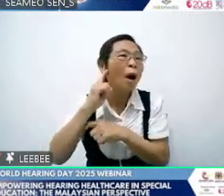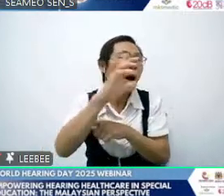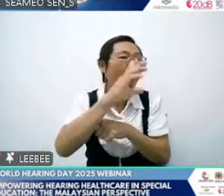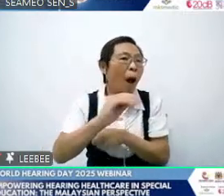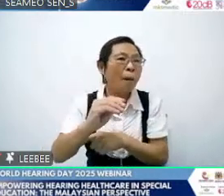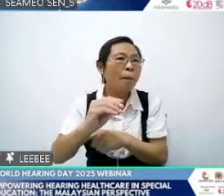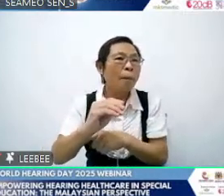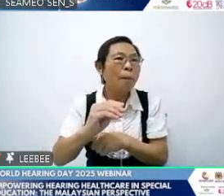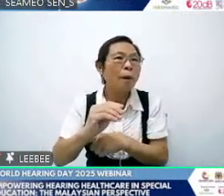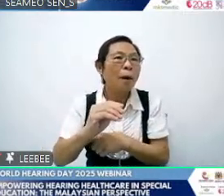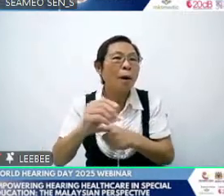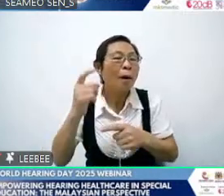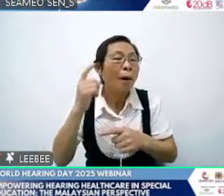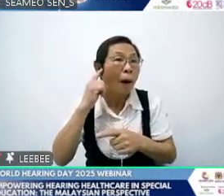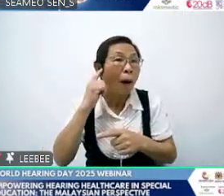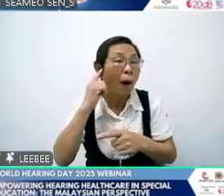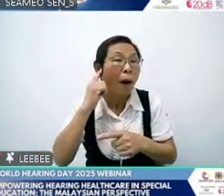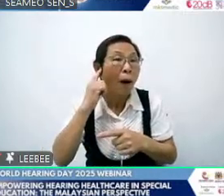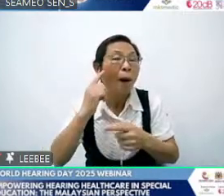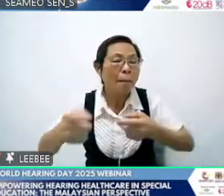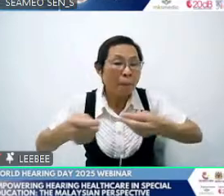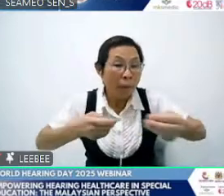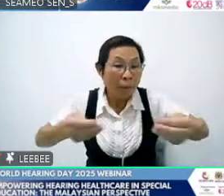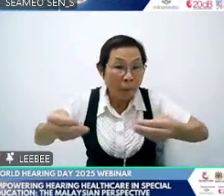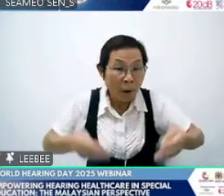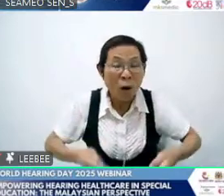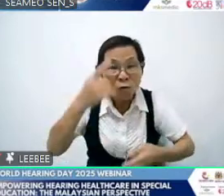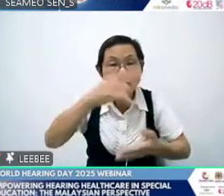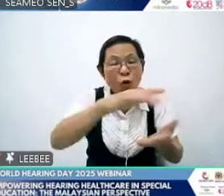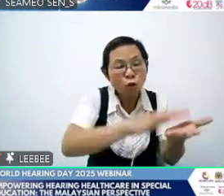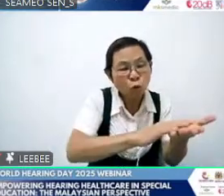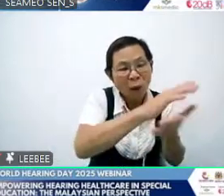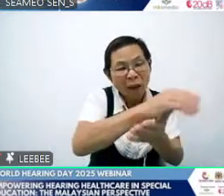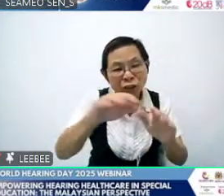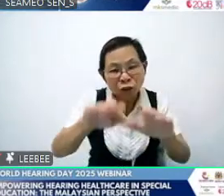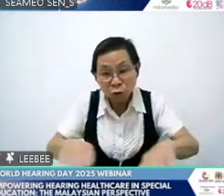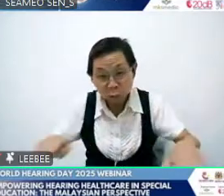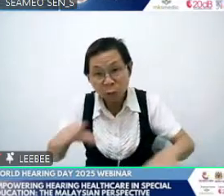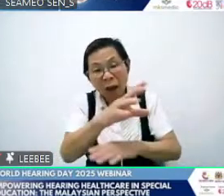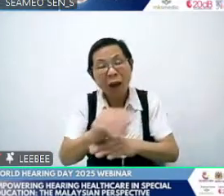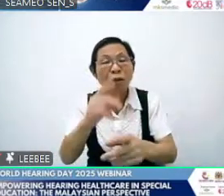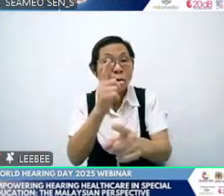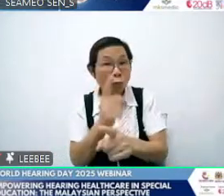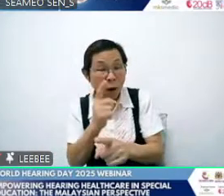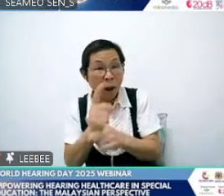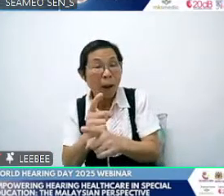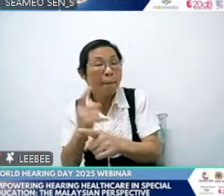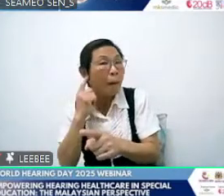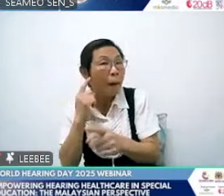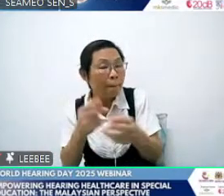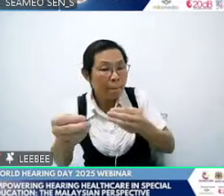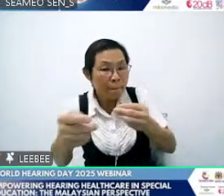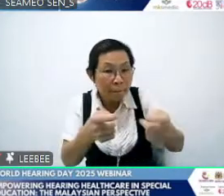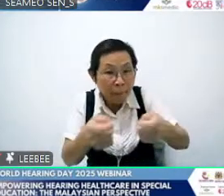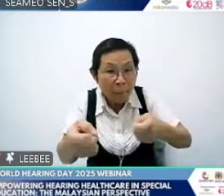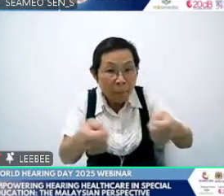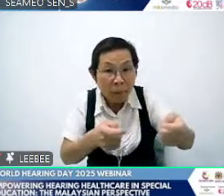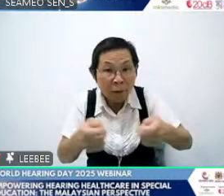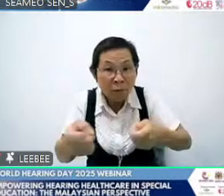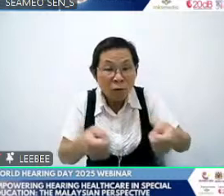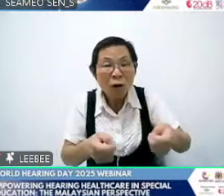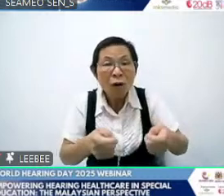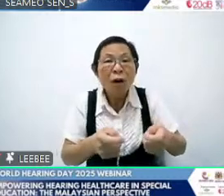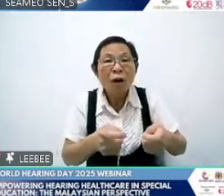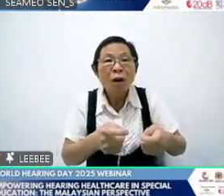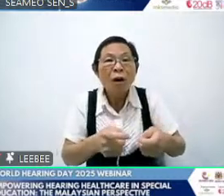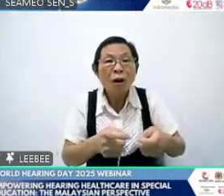hearing management for school-age children, as well as proper hearing management as well as